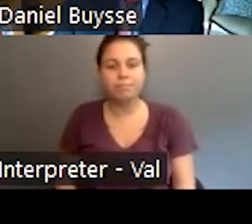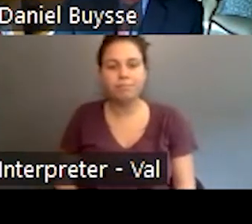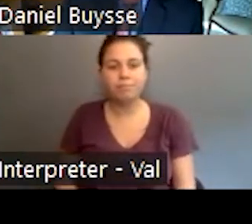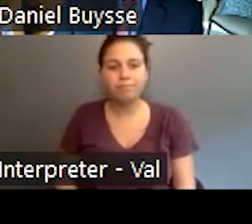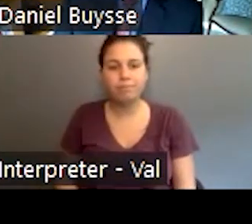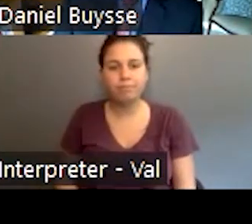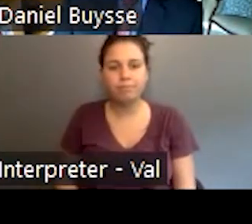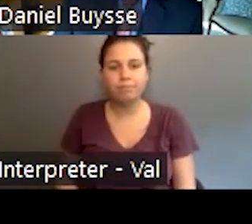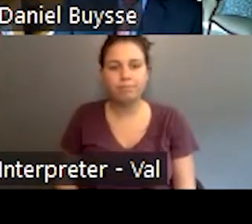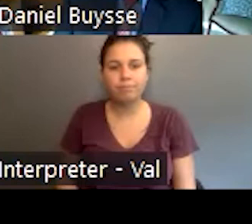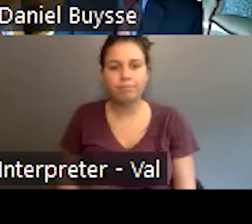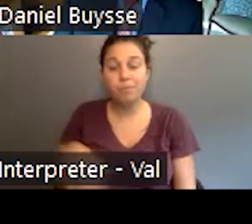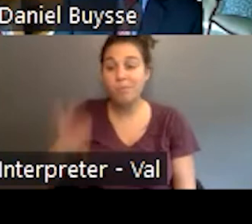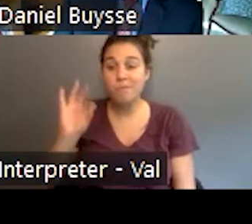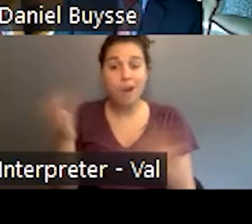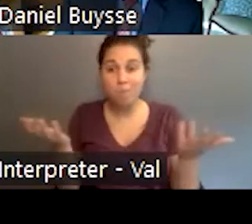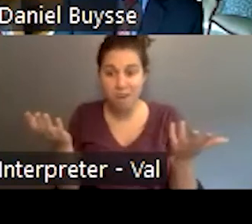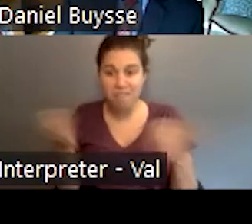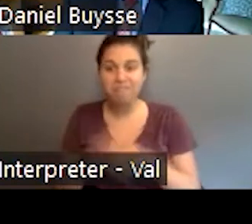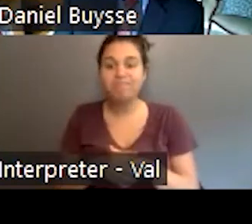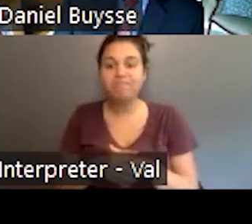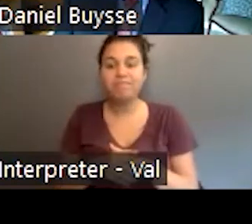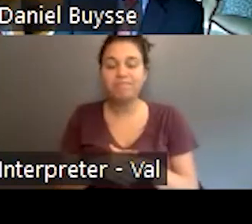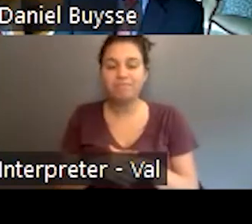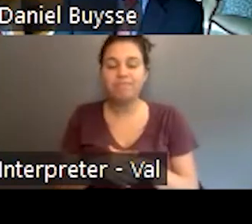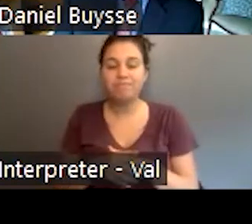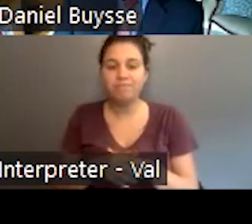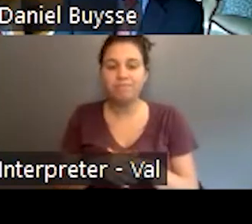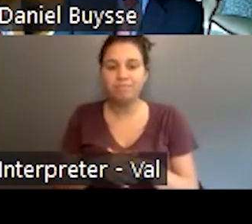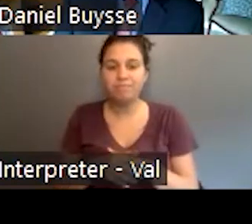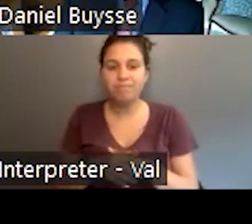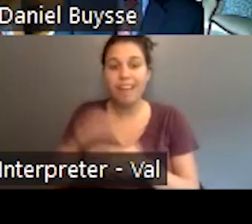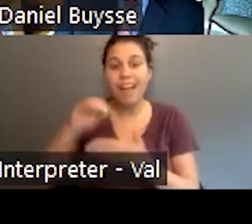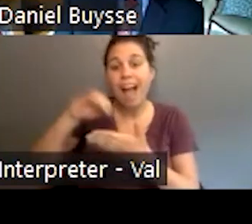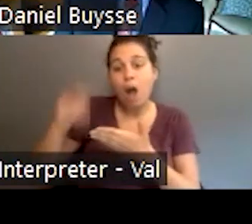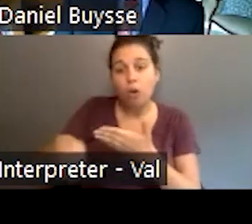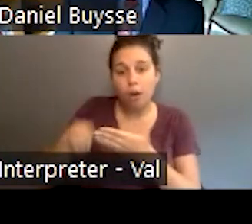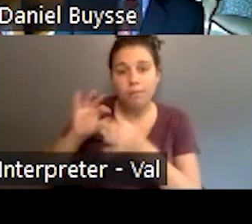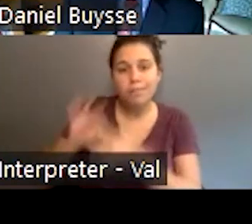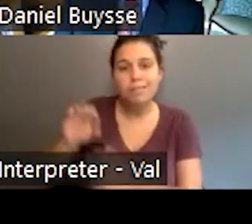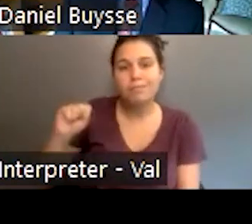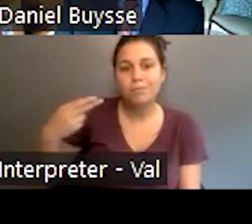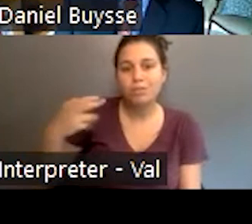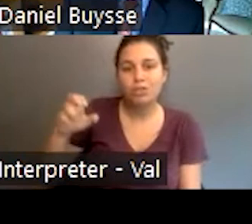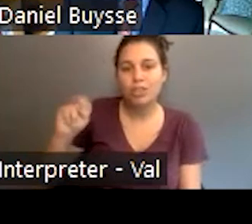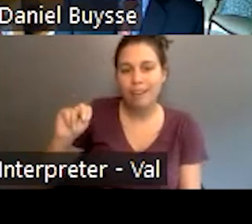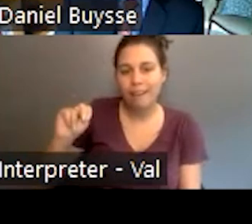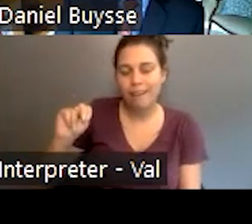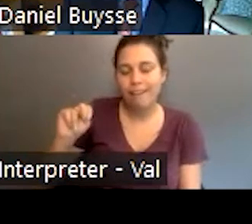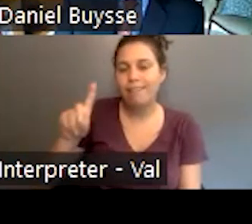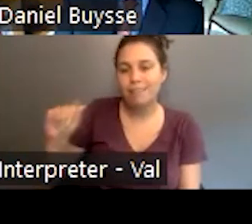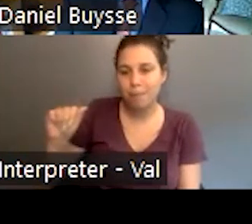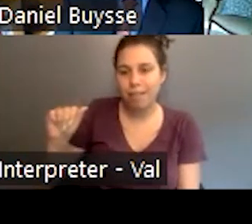found in this study is that according to outcomes such as the Sheehan Disability